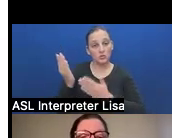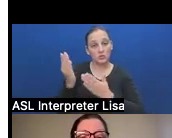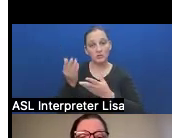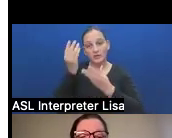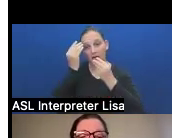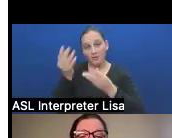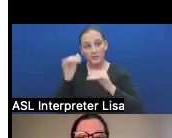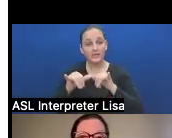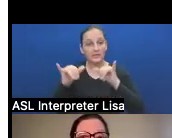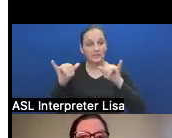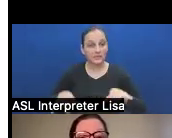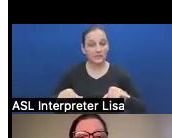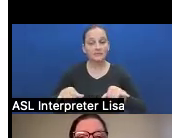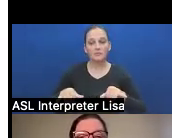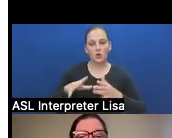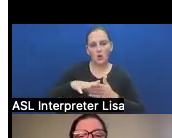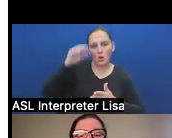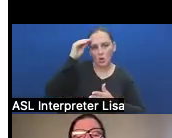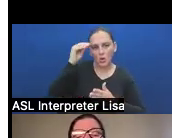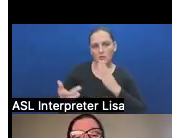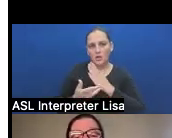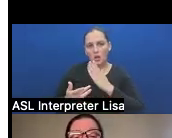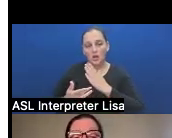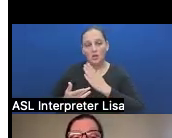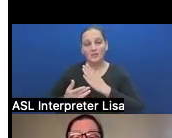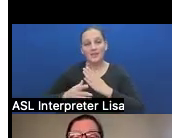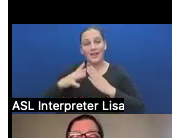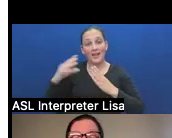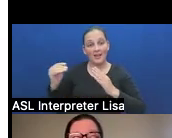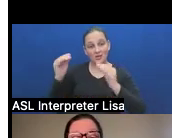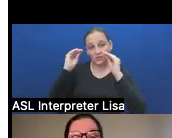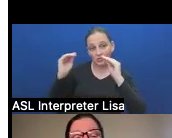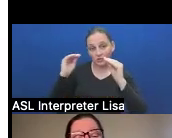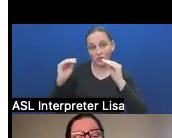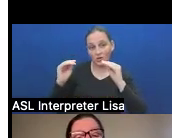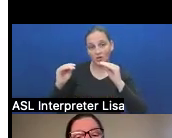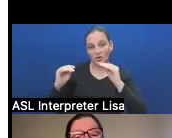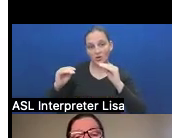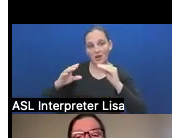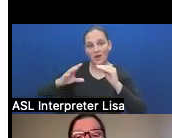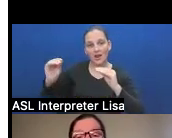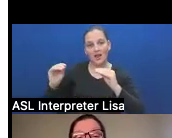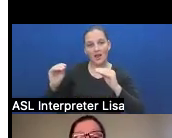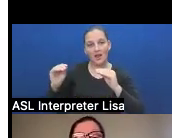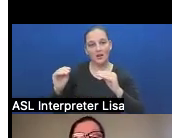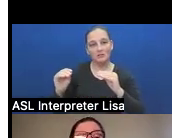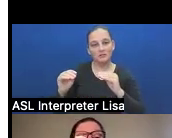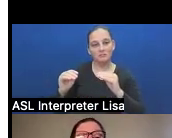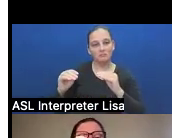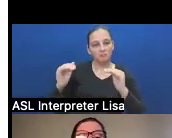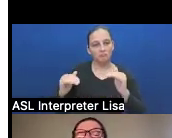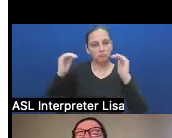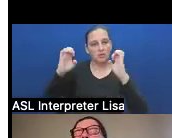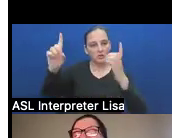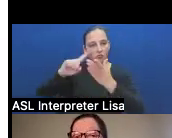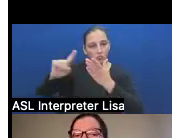information systems, learning technologies, and instructional and scholarly resources are